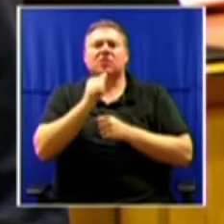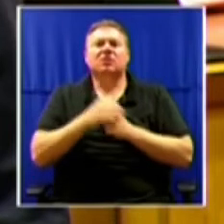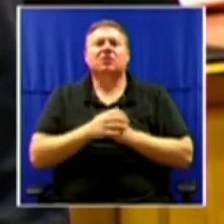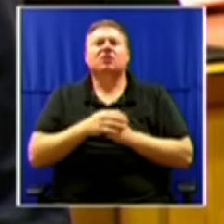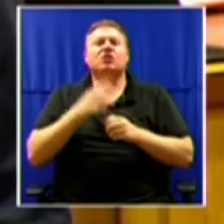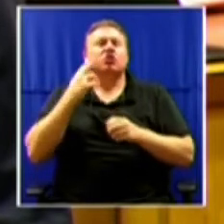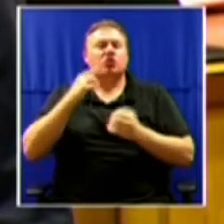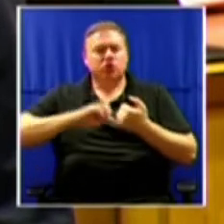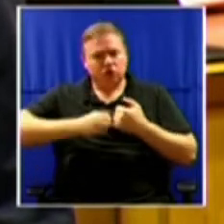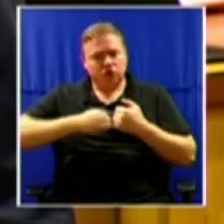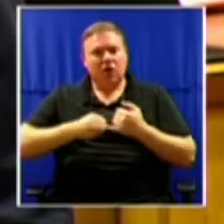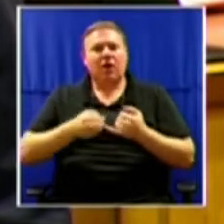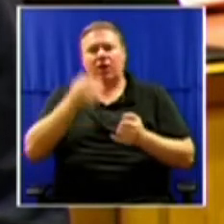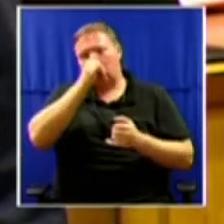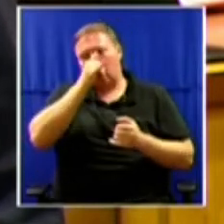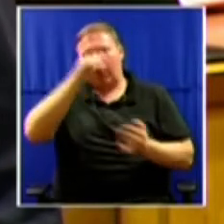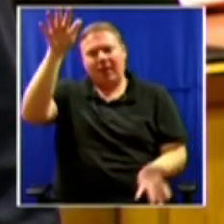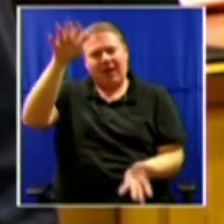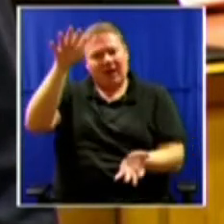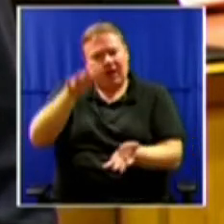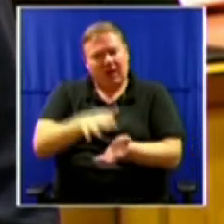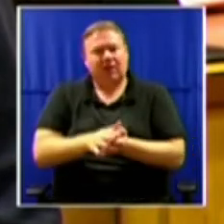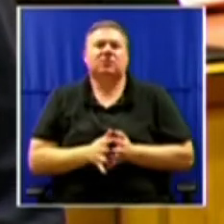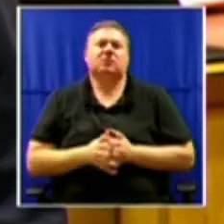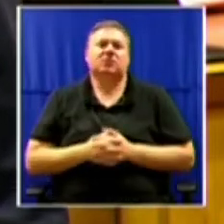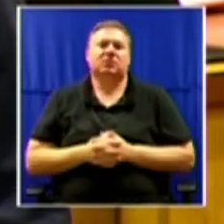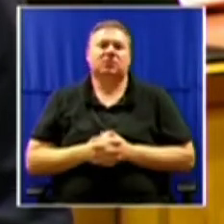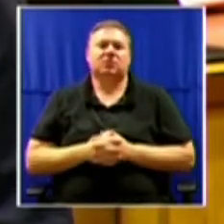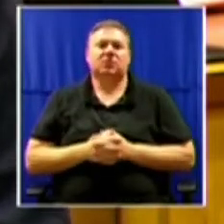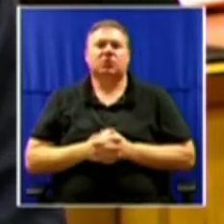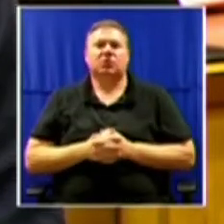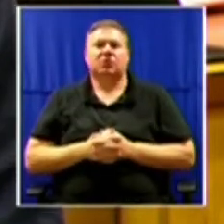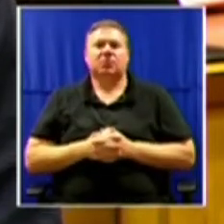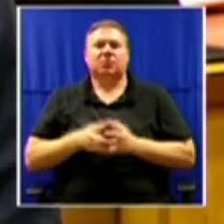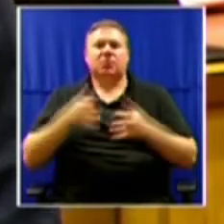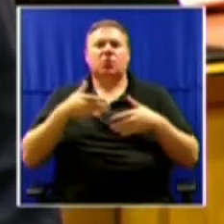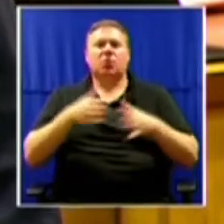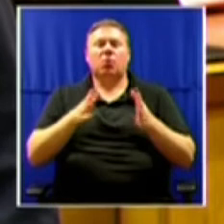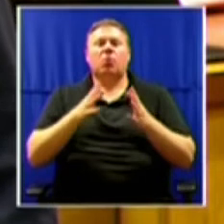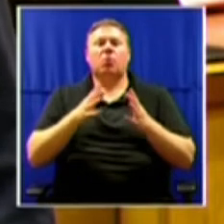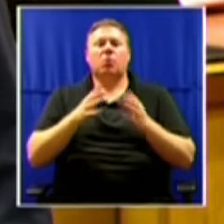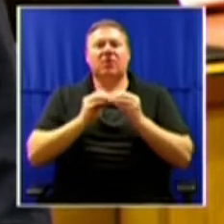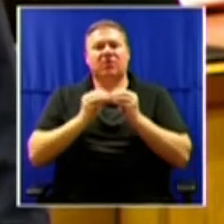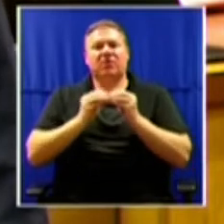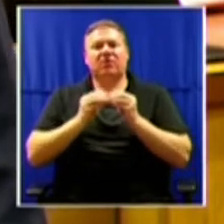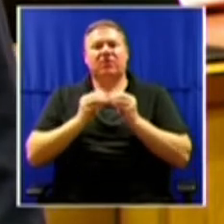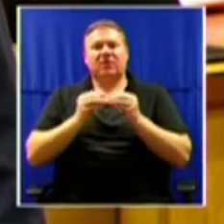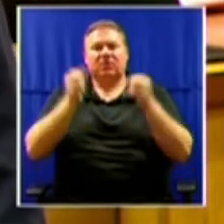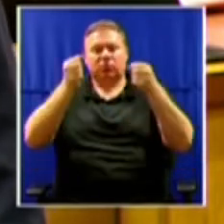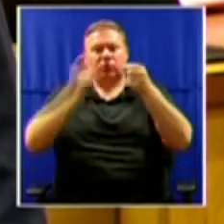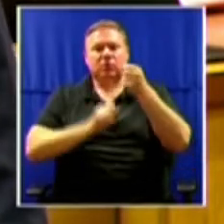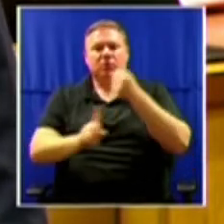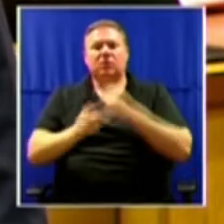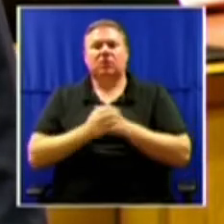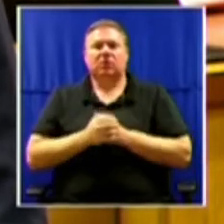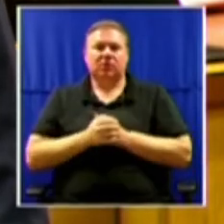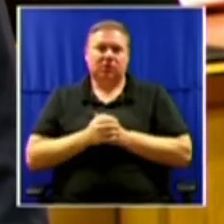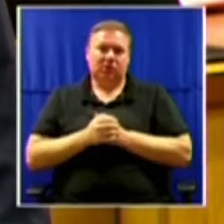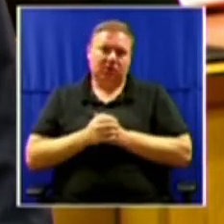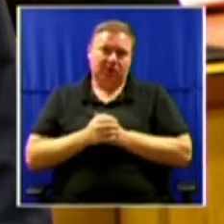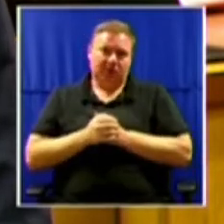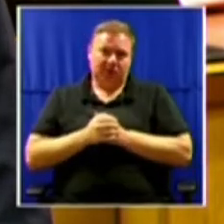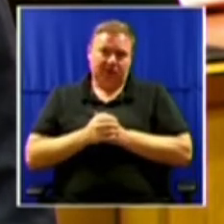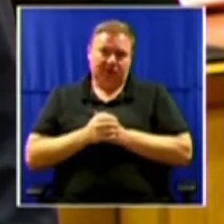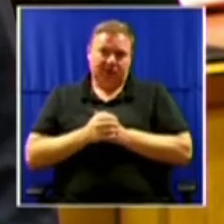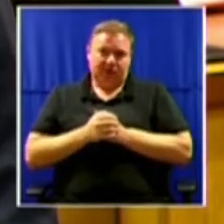crime, on the alternative forms of sentencing, and incarceration be reserved for the hardened